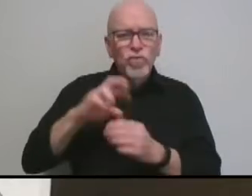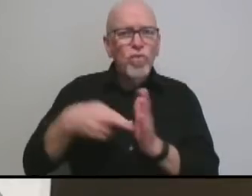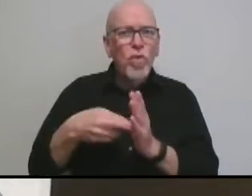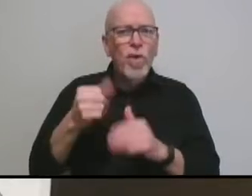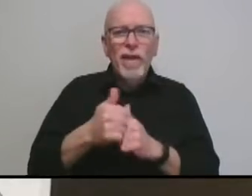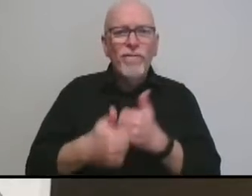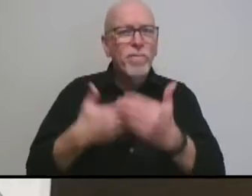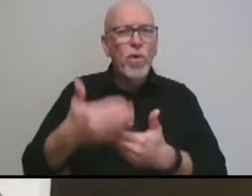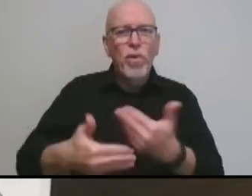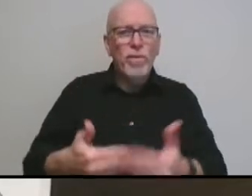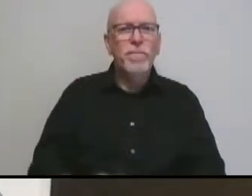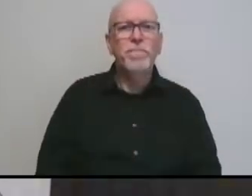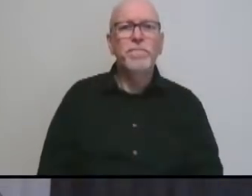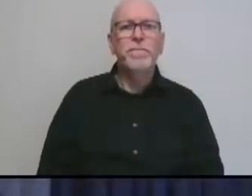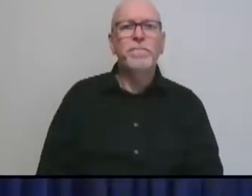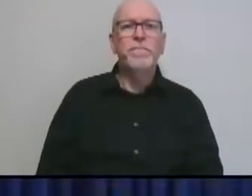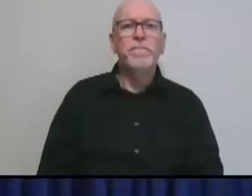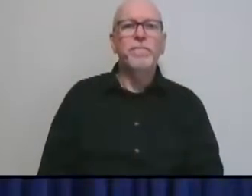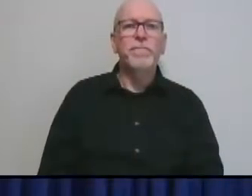way.